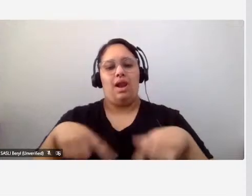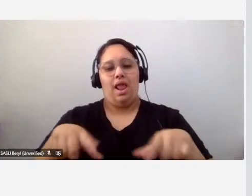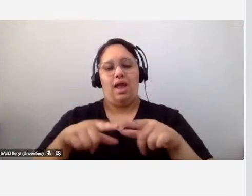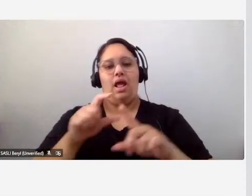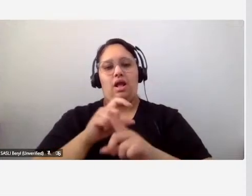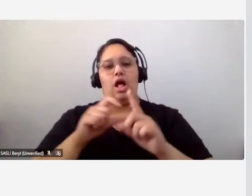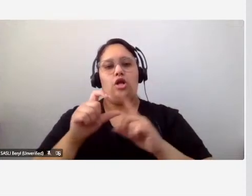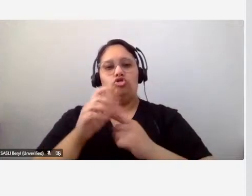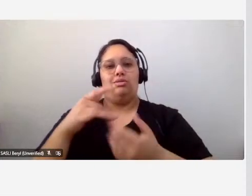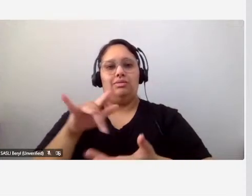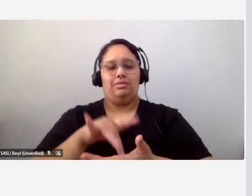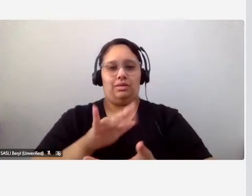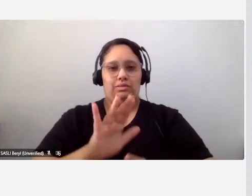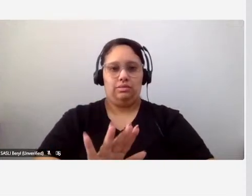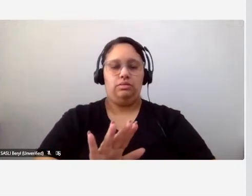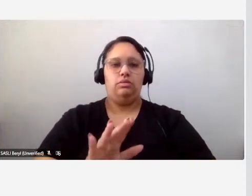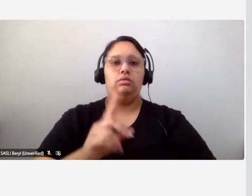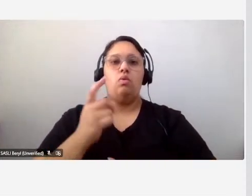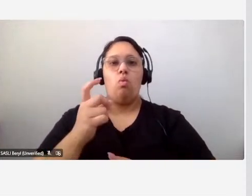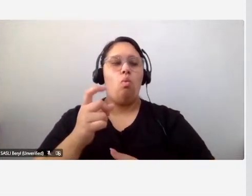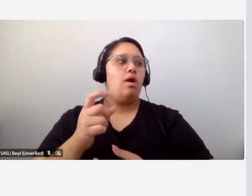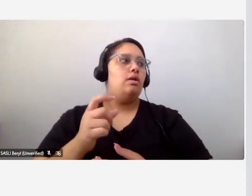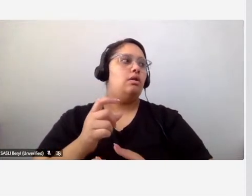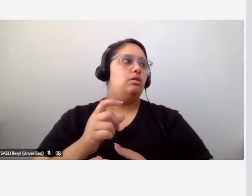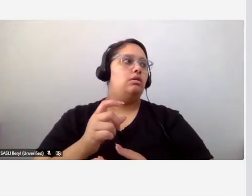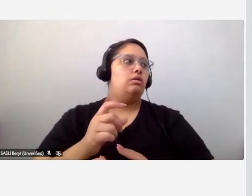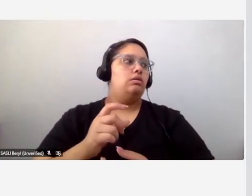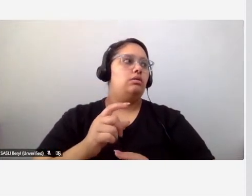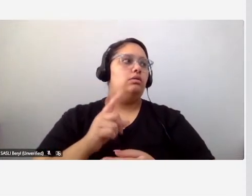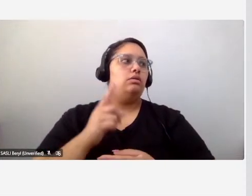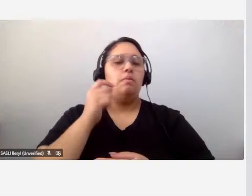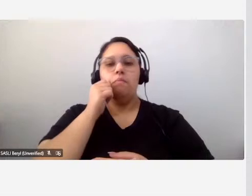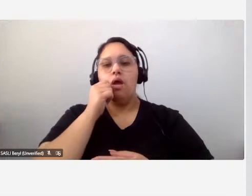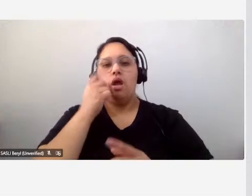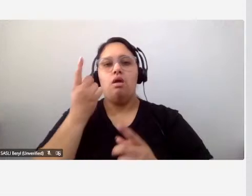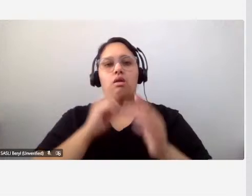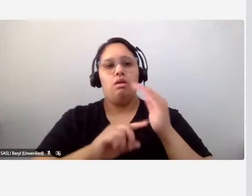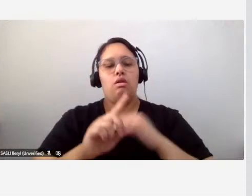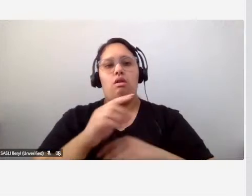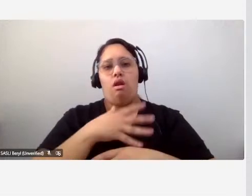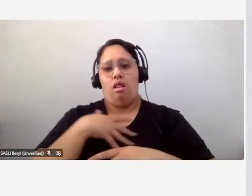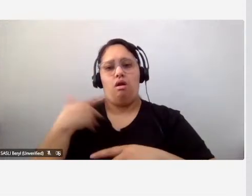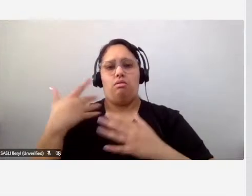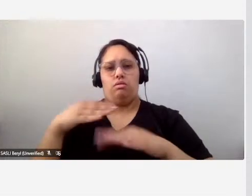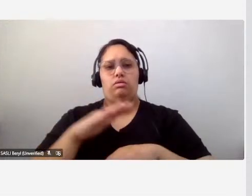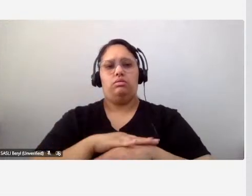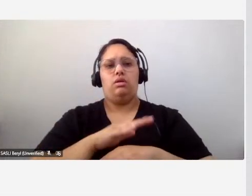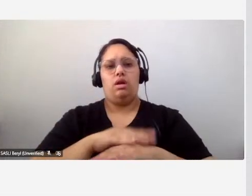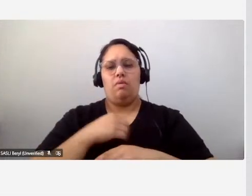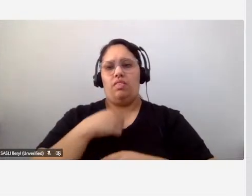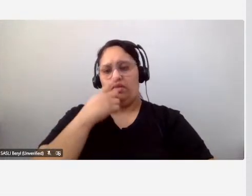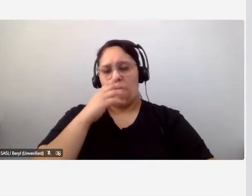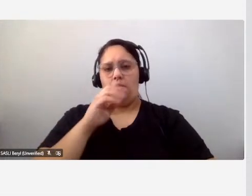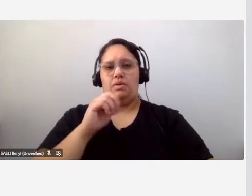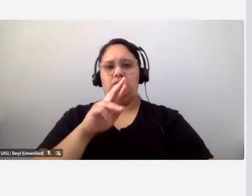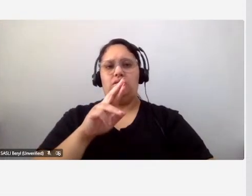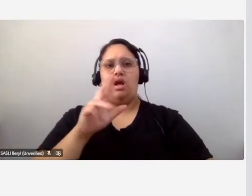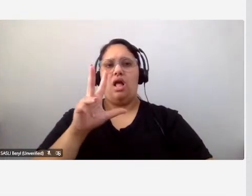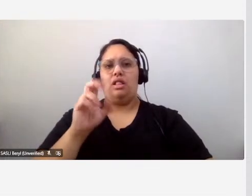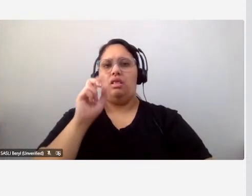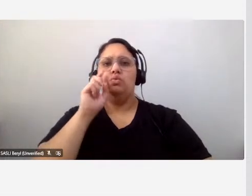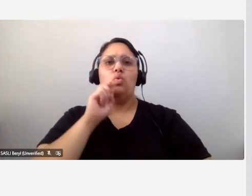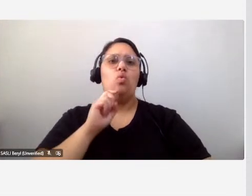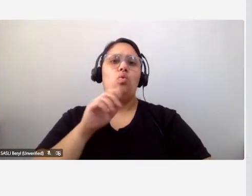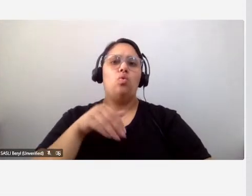sites. And one of the gentlemen there who's been around for a very long time, I think Mr. Edmund is more than 80 years old or something,